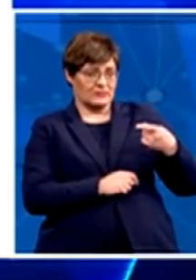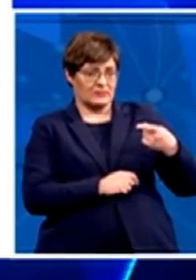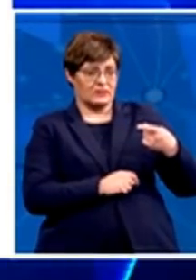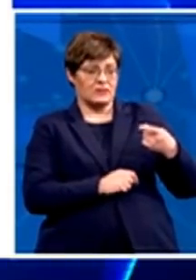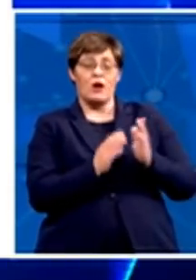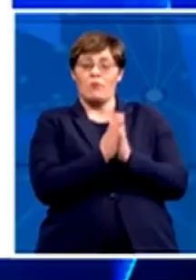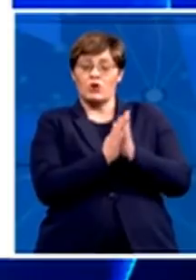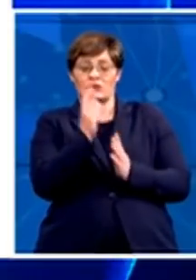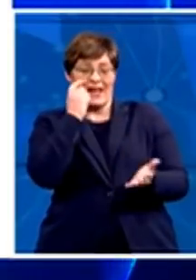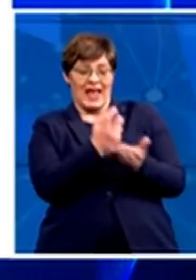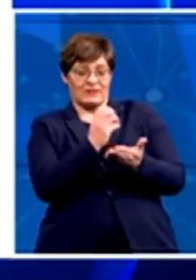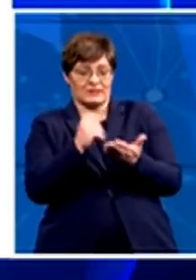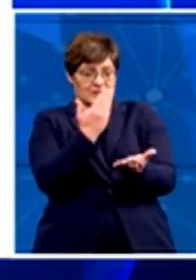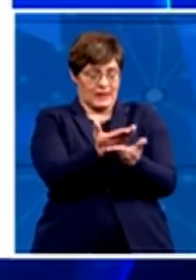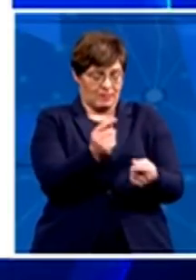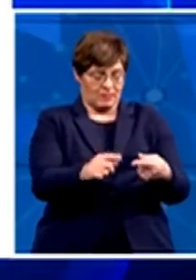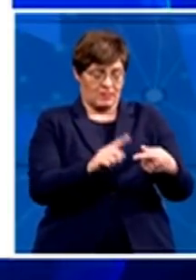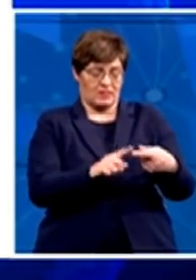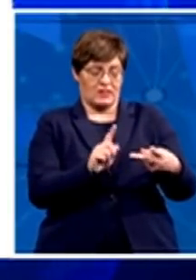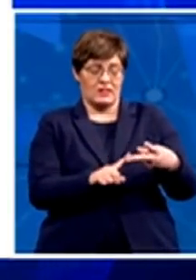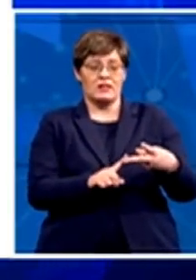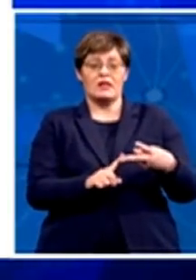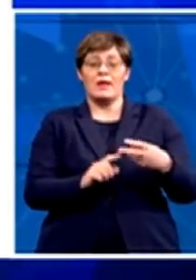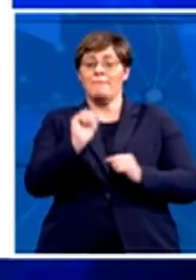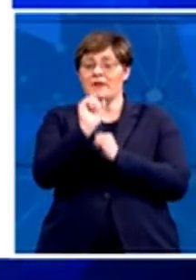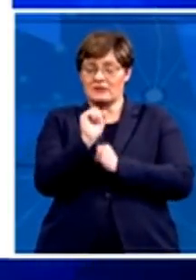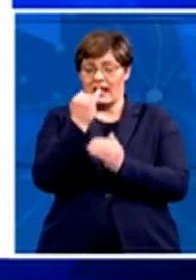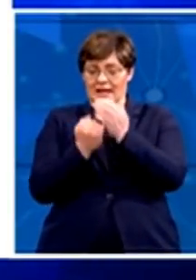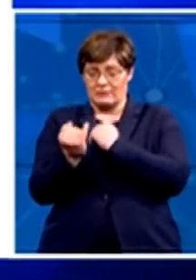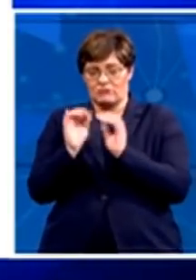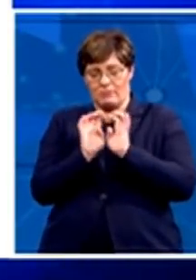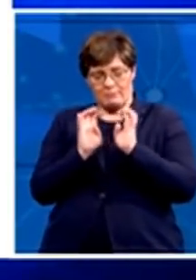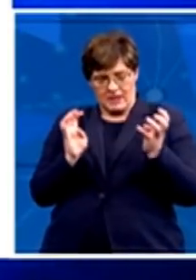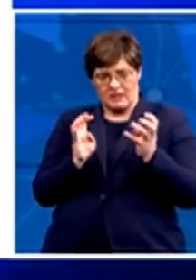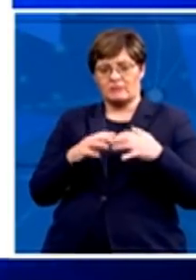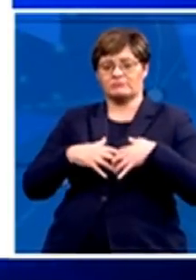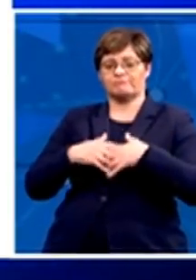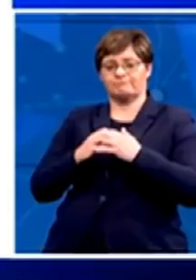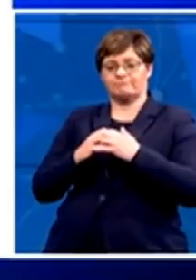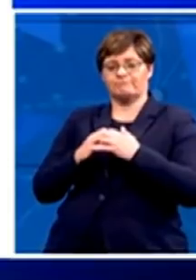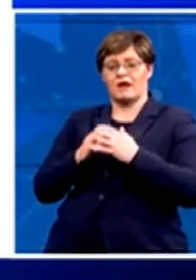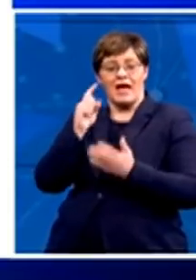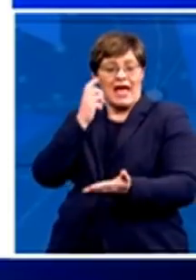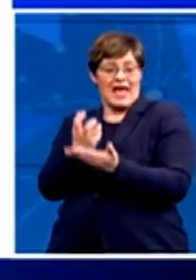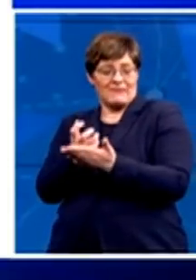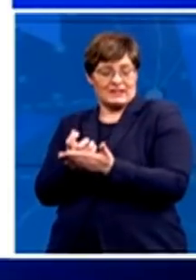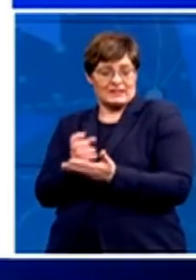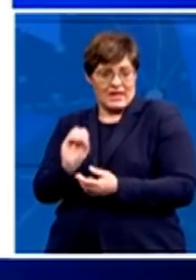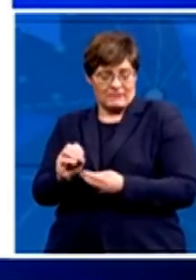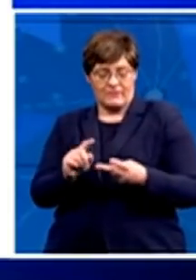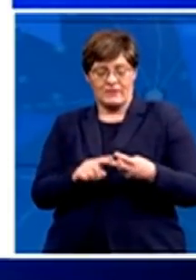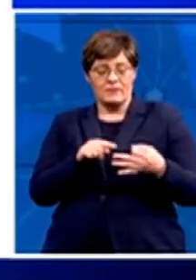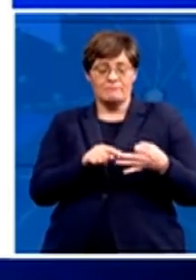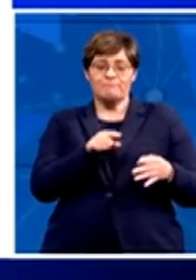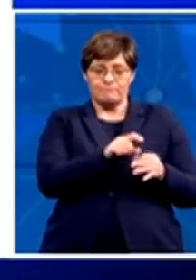sifting mechanism by the independent panel to establish if there's prima facie evidence, and then this committee process to conduct an inquiry